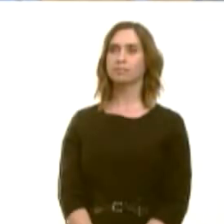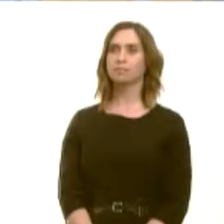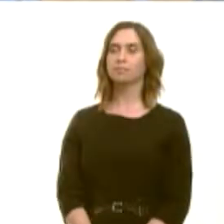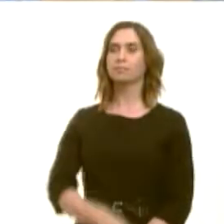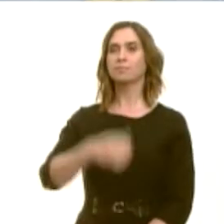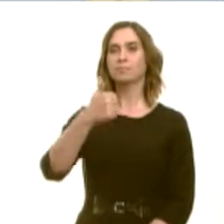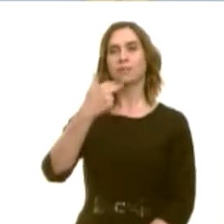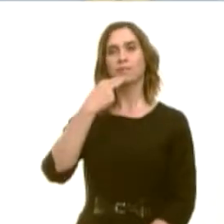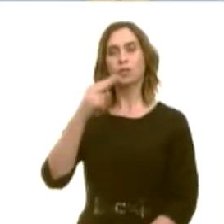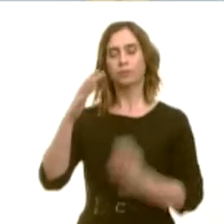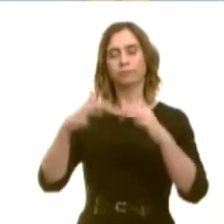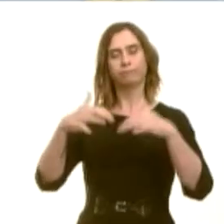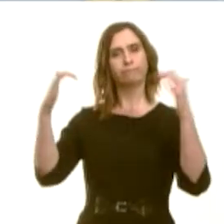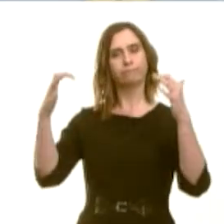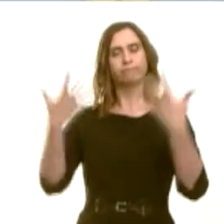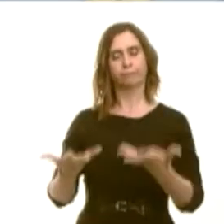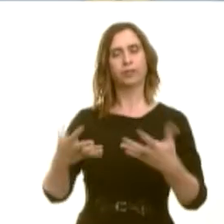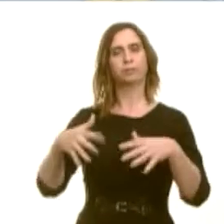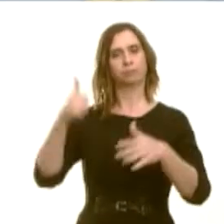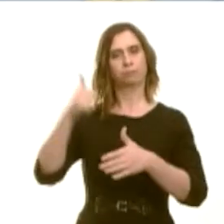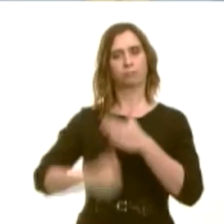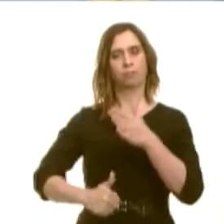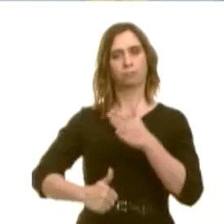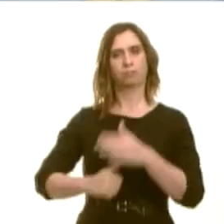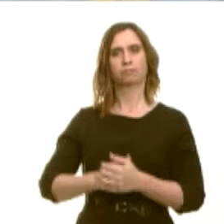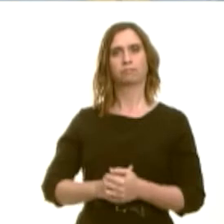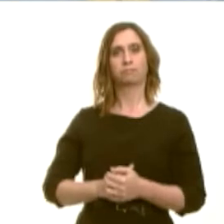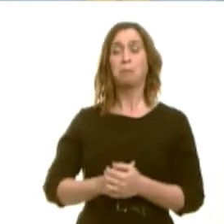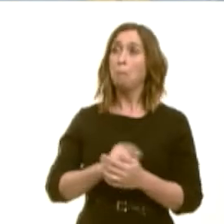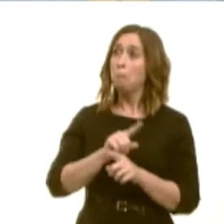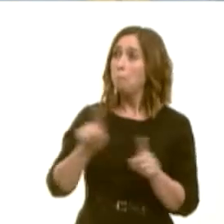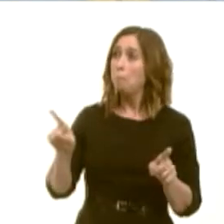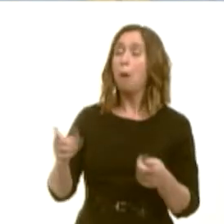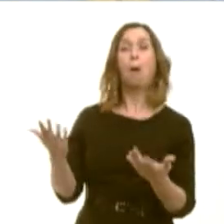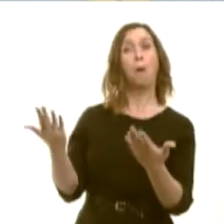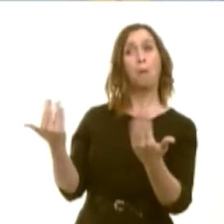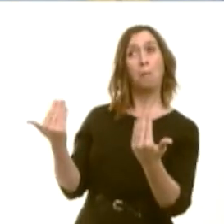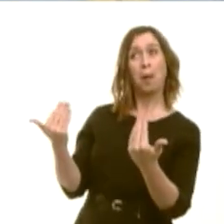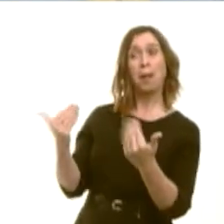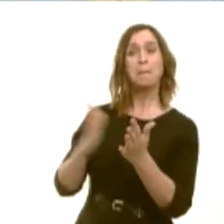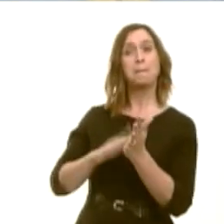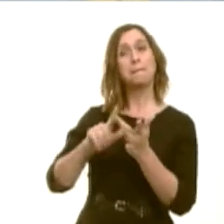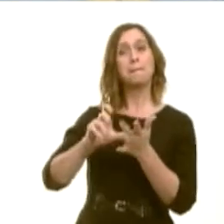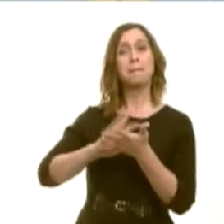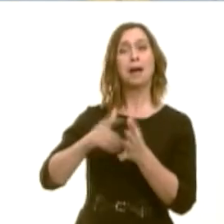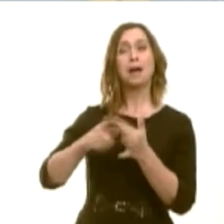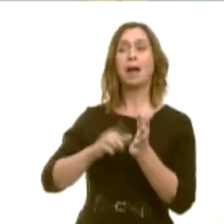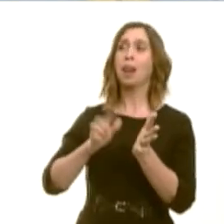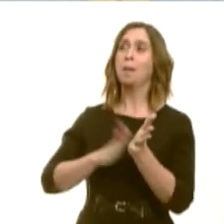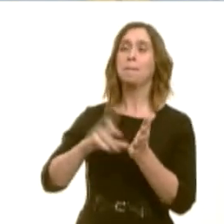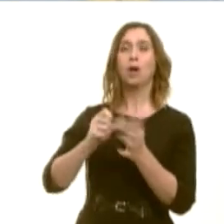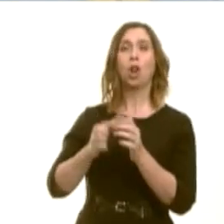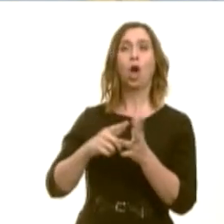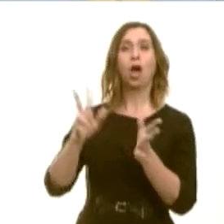Good afternoon. National Assembly of Wales is now in session. I'm sure members would like to join me in welcoming Michael McLaughlin, who is Speaker of the Northern